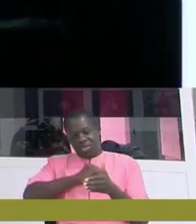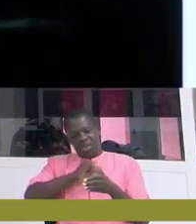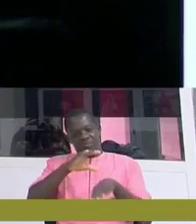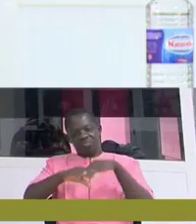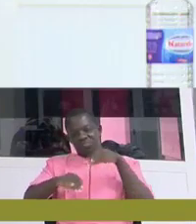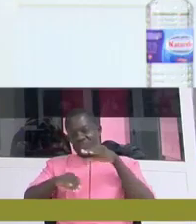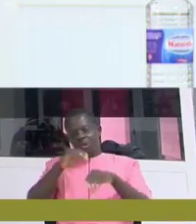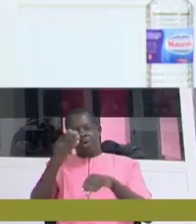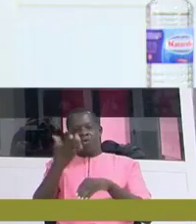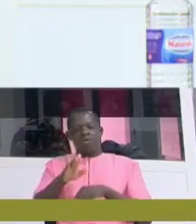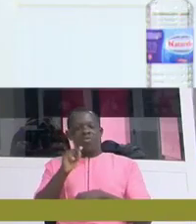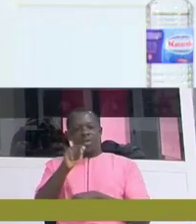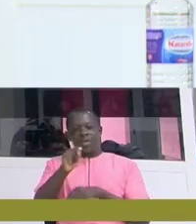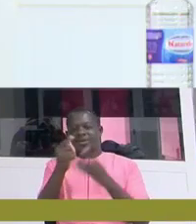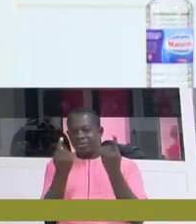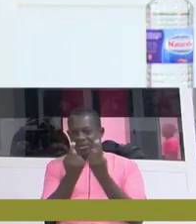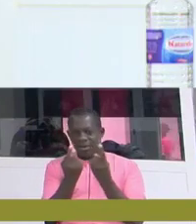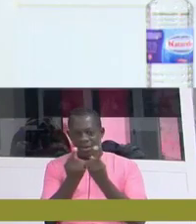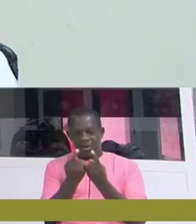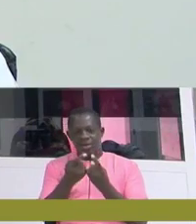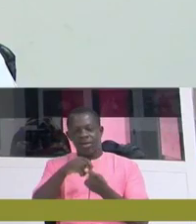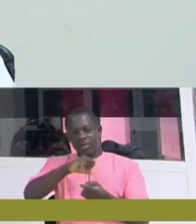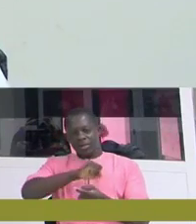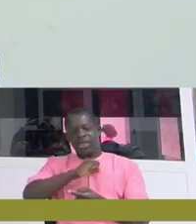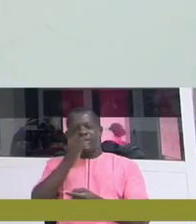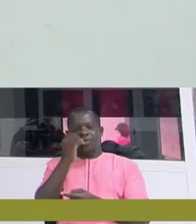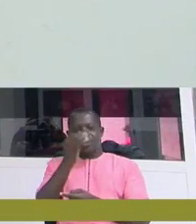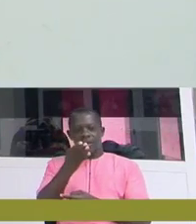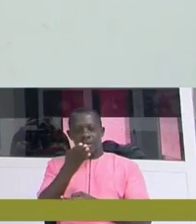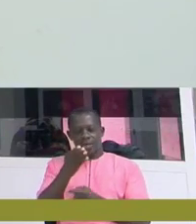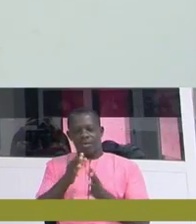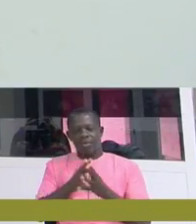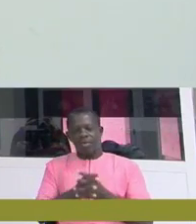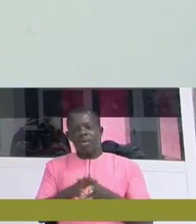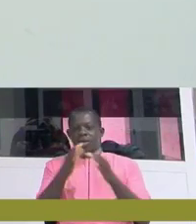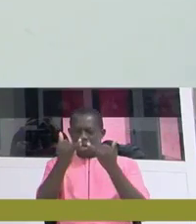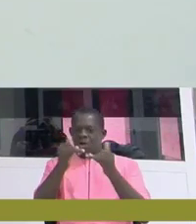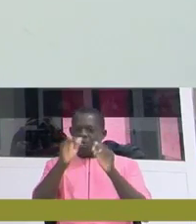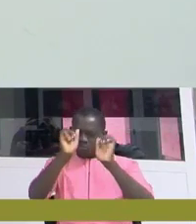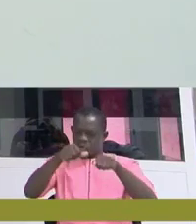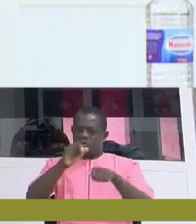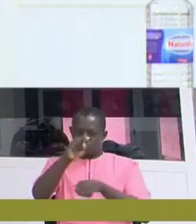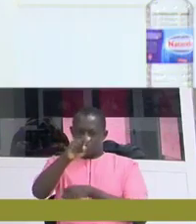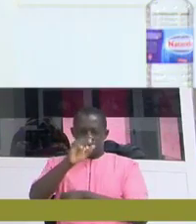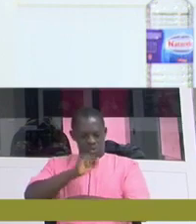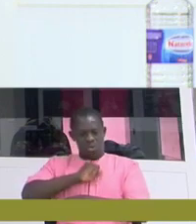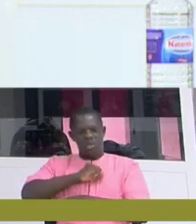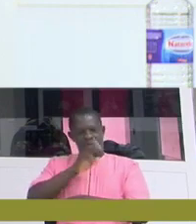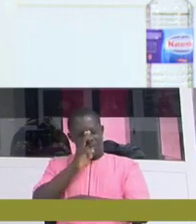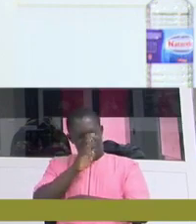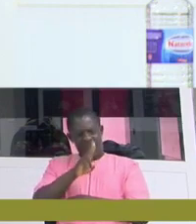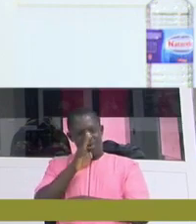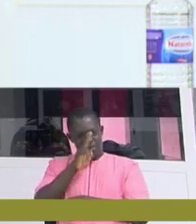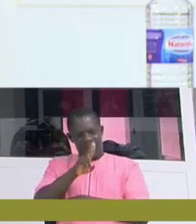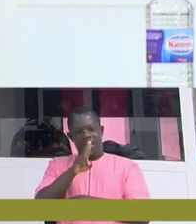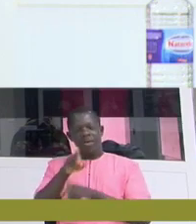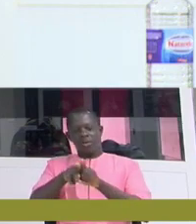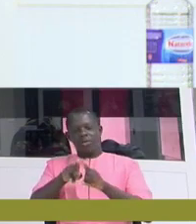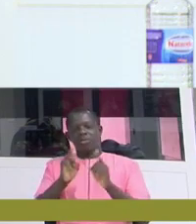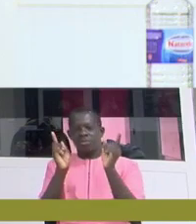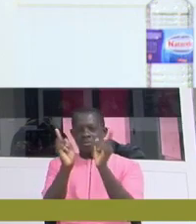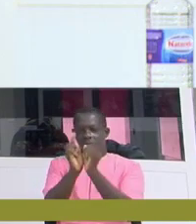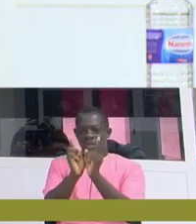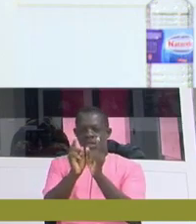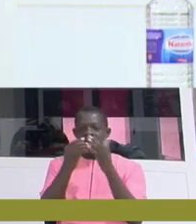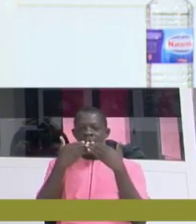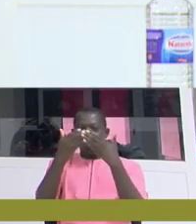have distanced myself from it. It said to me that, but it's a try. But try. It a pajamea. And